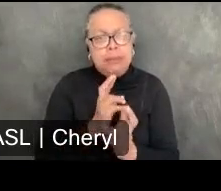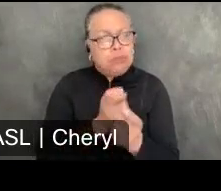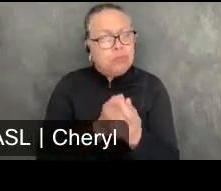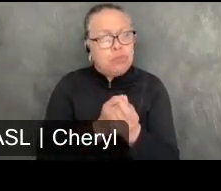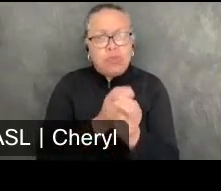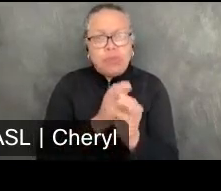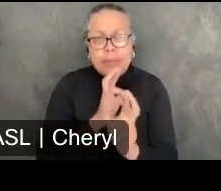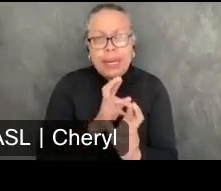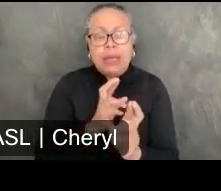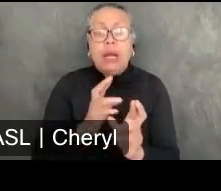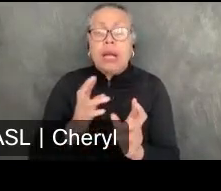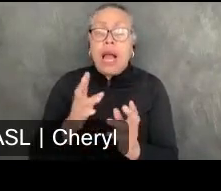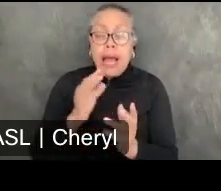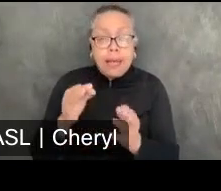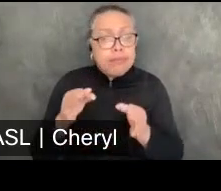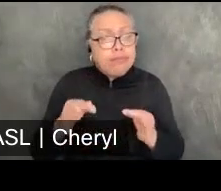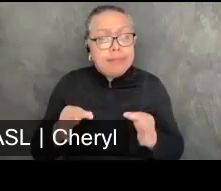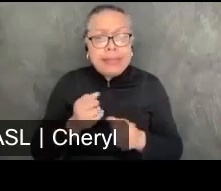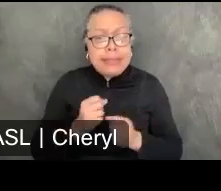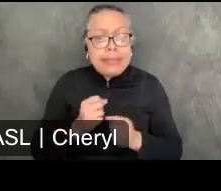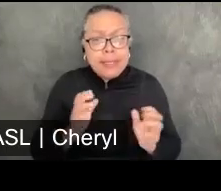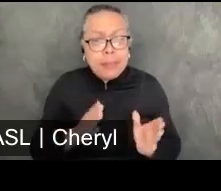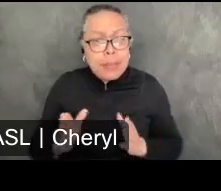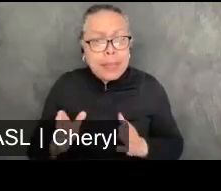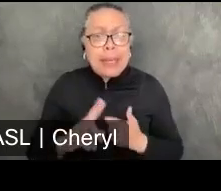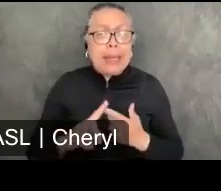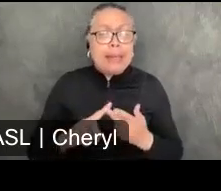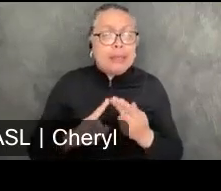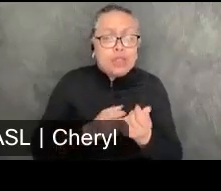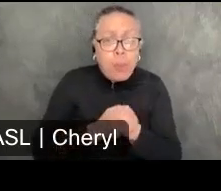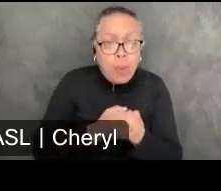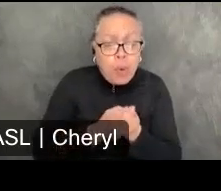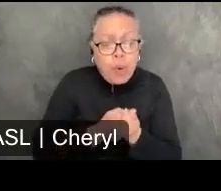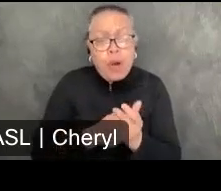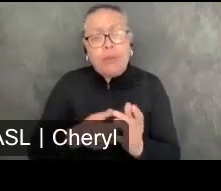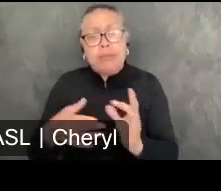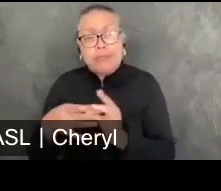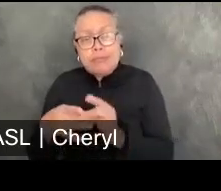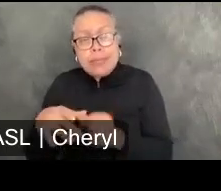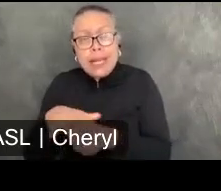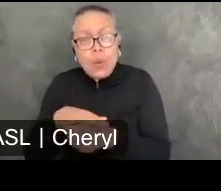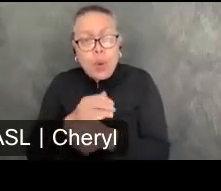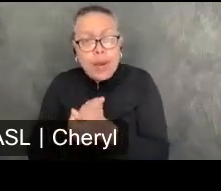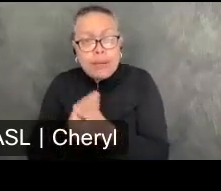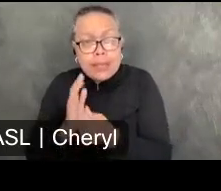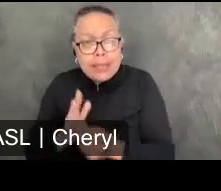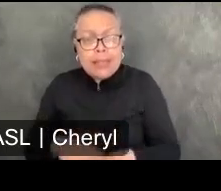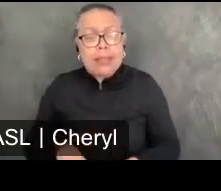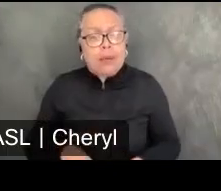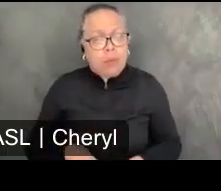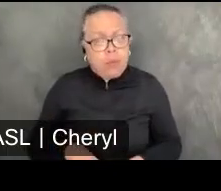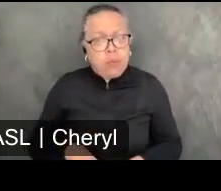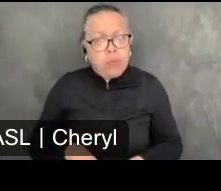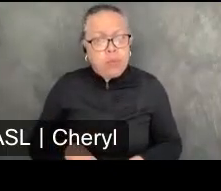safety planning support and connection with local advocates. And so we emphasize you're the expert